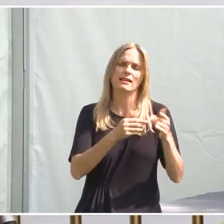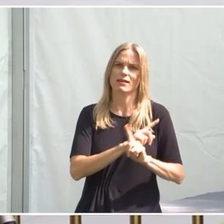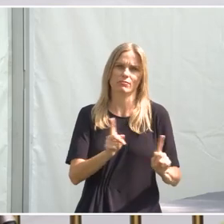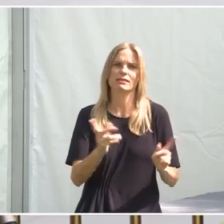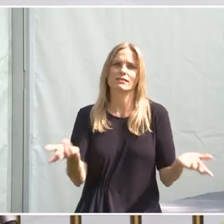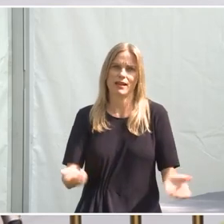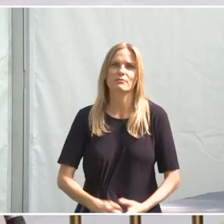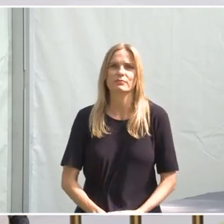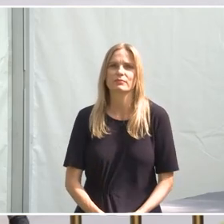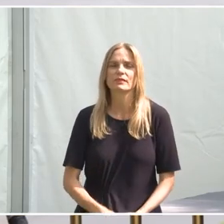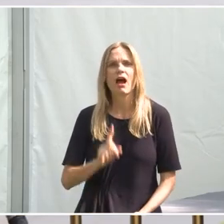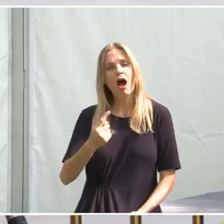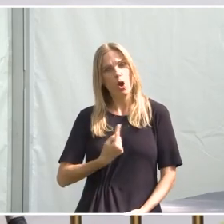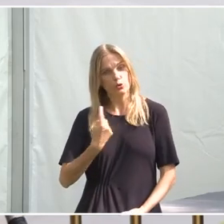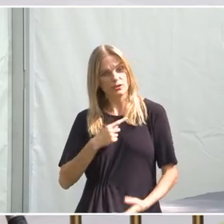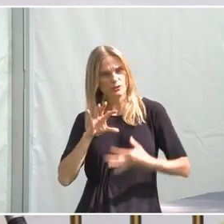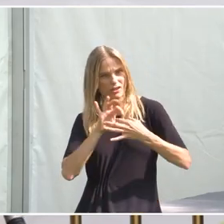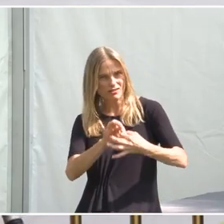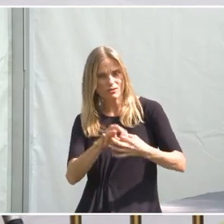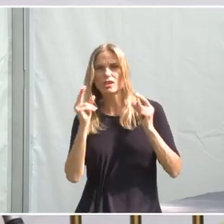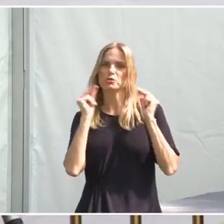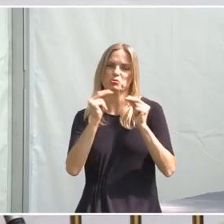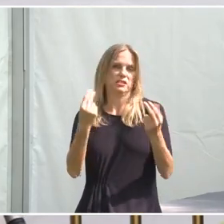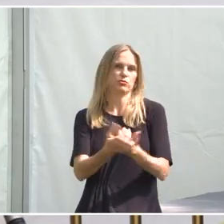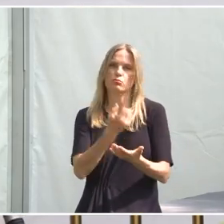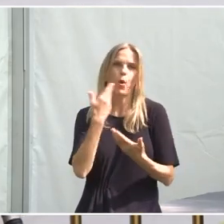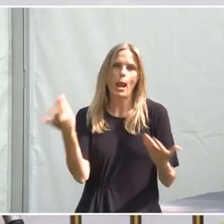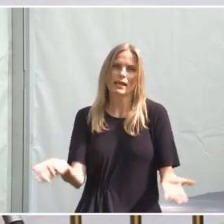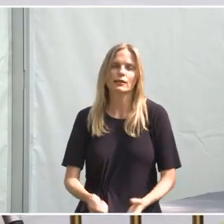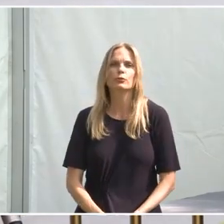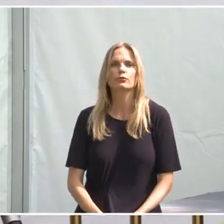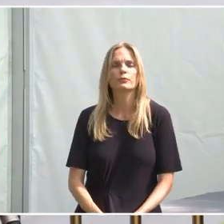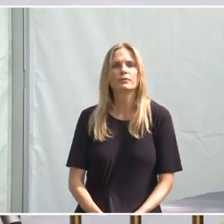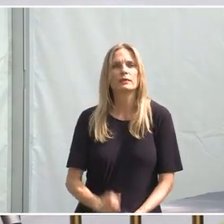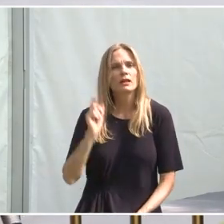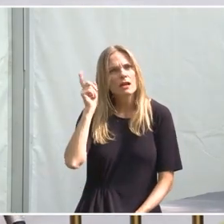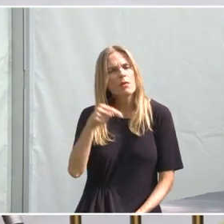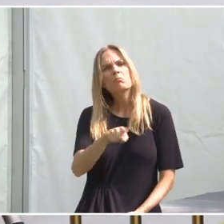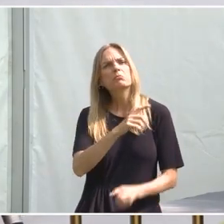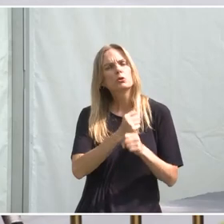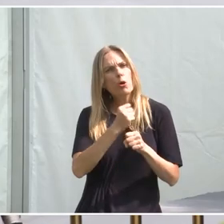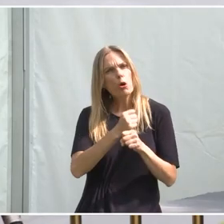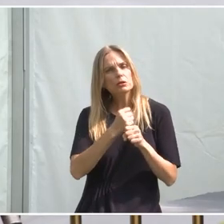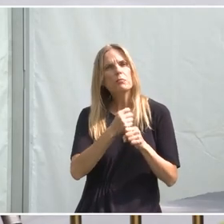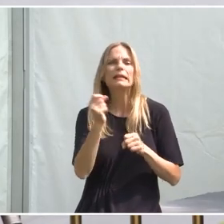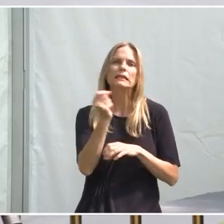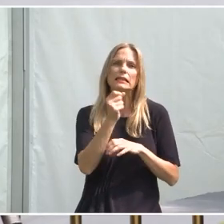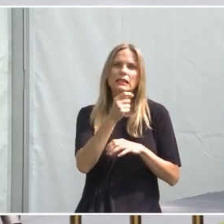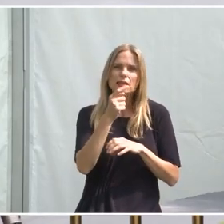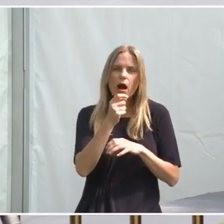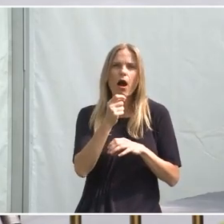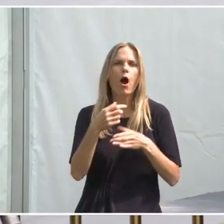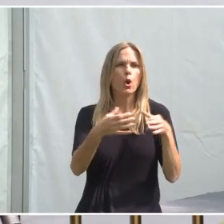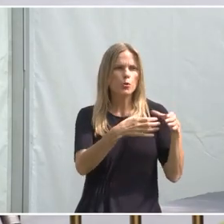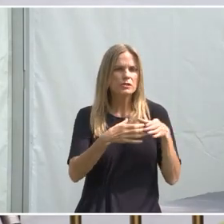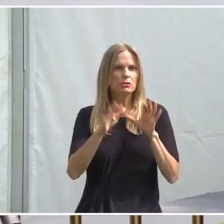But not regards loneliness, we can't see anything. And I think we've been working with digital communities for 20 years, and actually